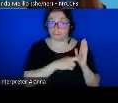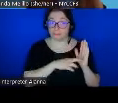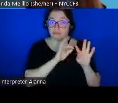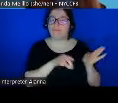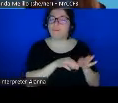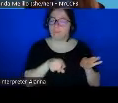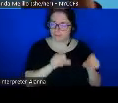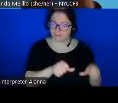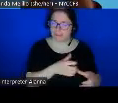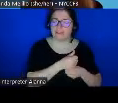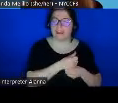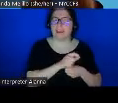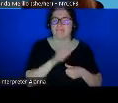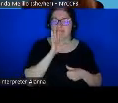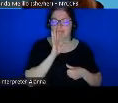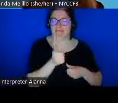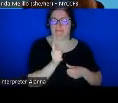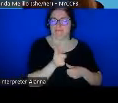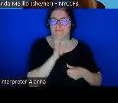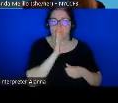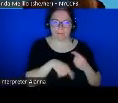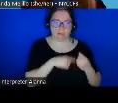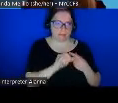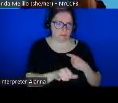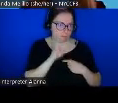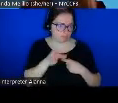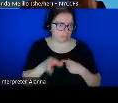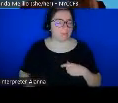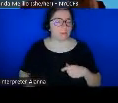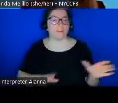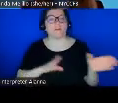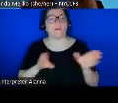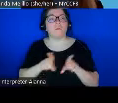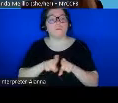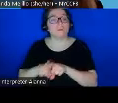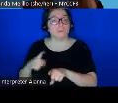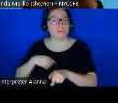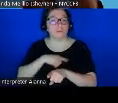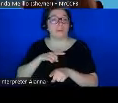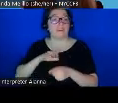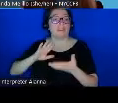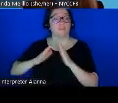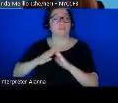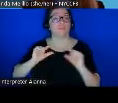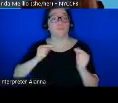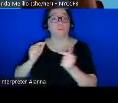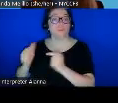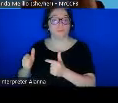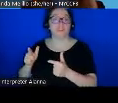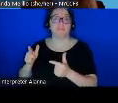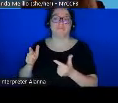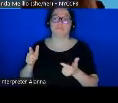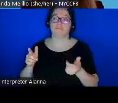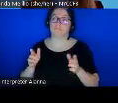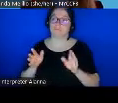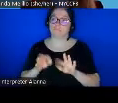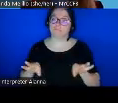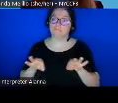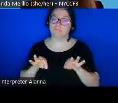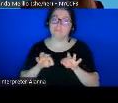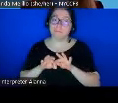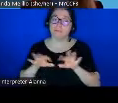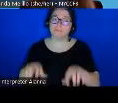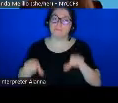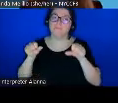look like in later slides uh we are also responsible for working with community groups to carry out voter education programs